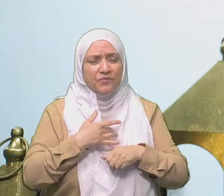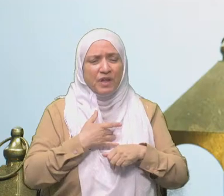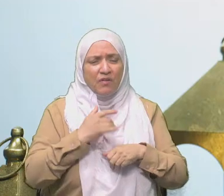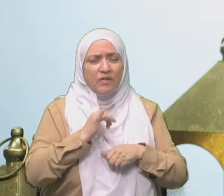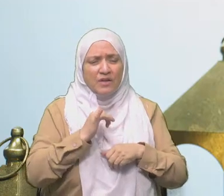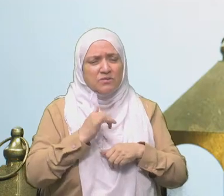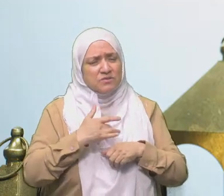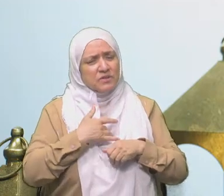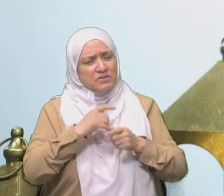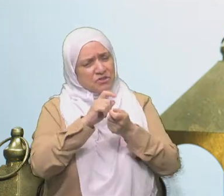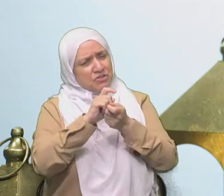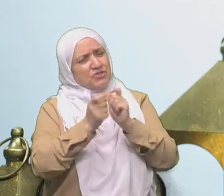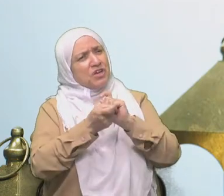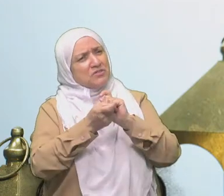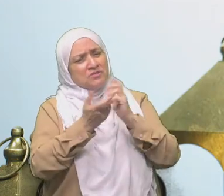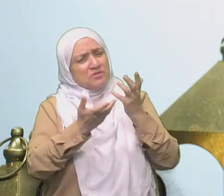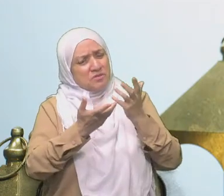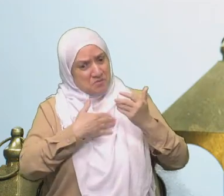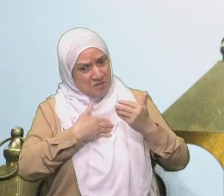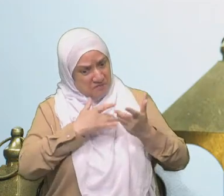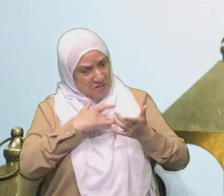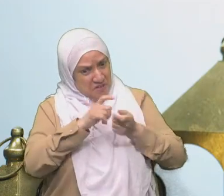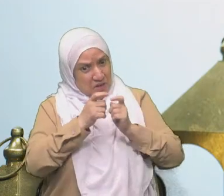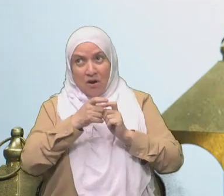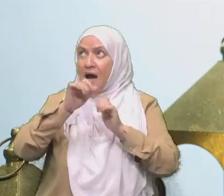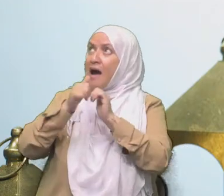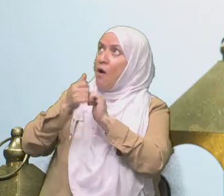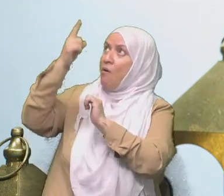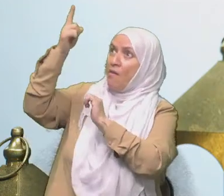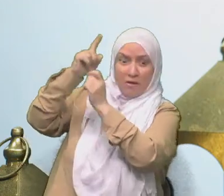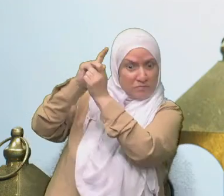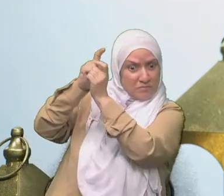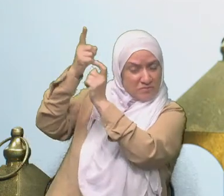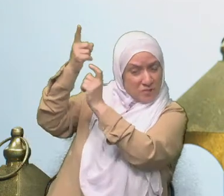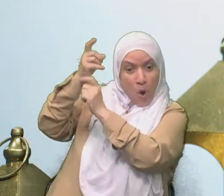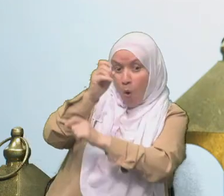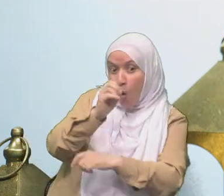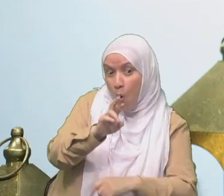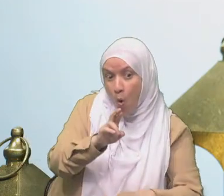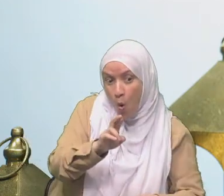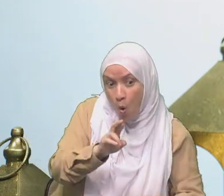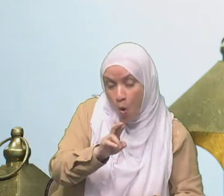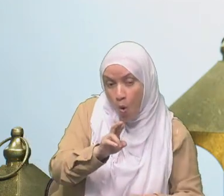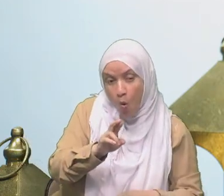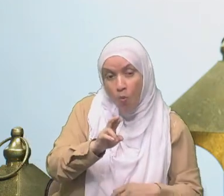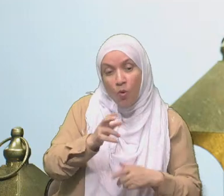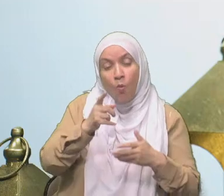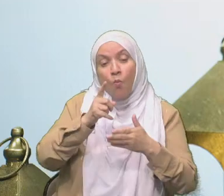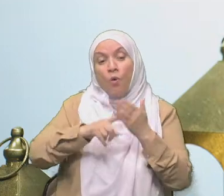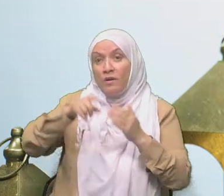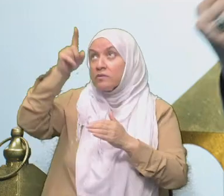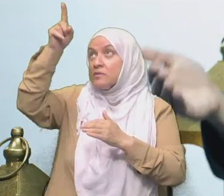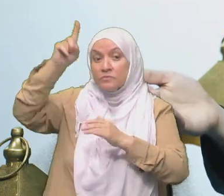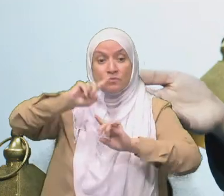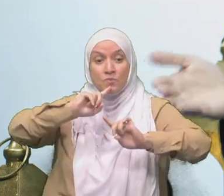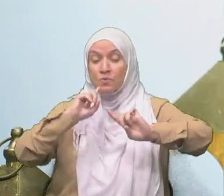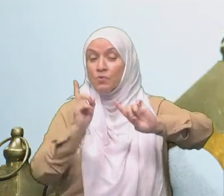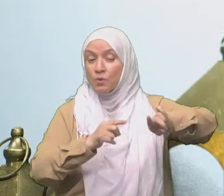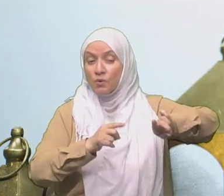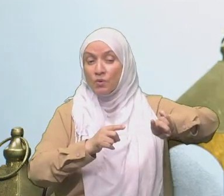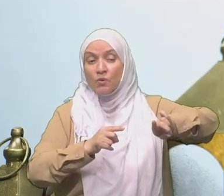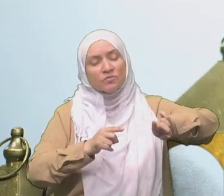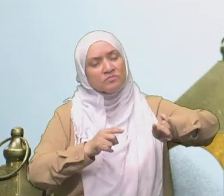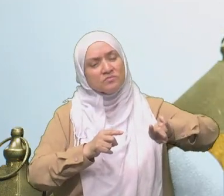you remove the commandments that God Himself has put, that Allah subhanahu wa ta'ala Himself has put. So you can't husn al-dhan your way